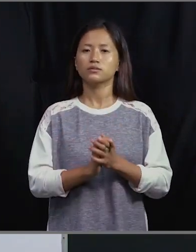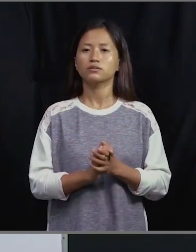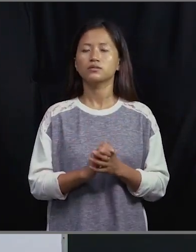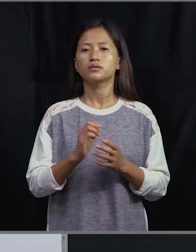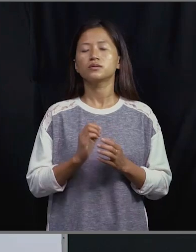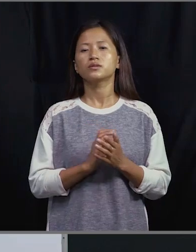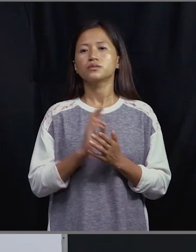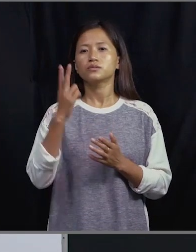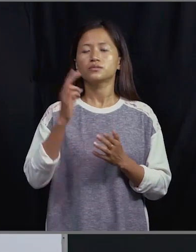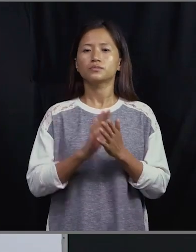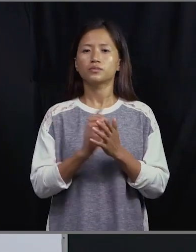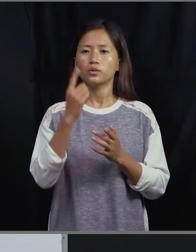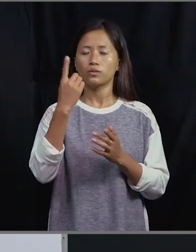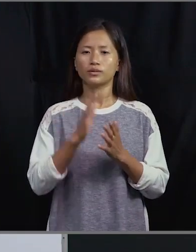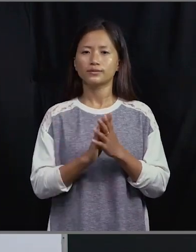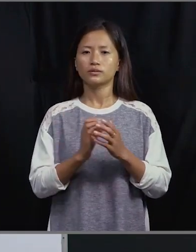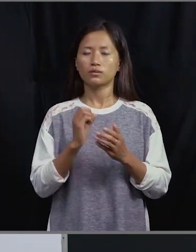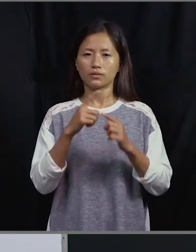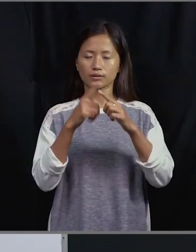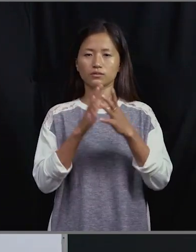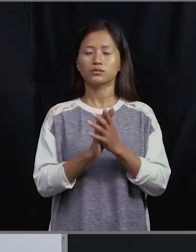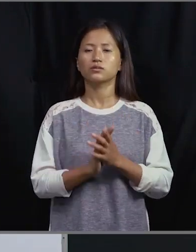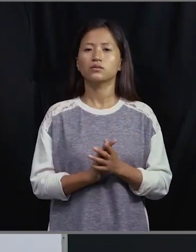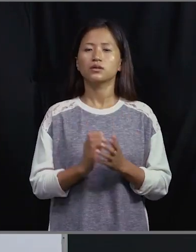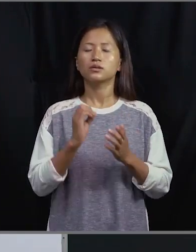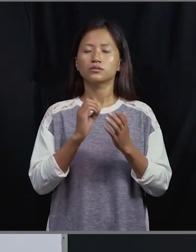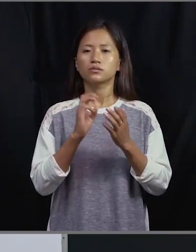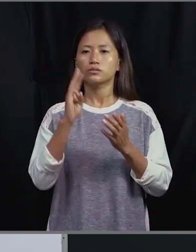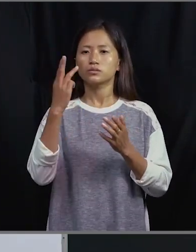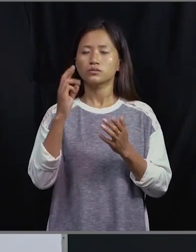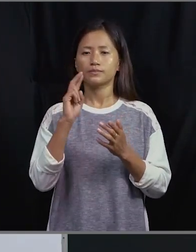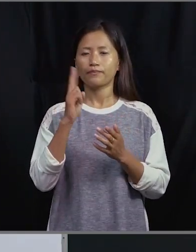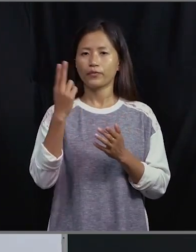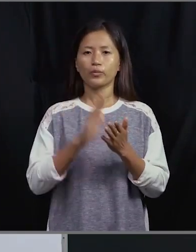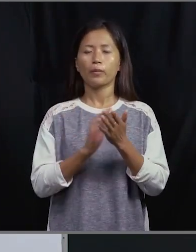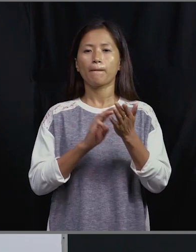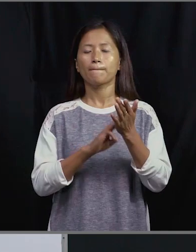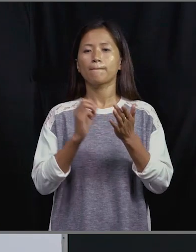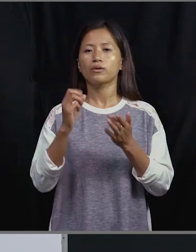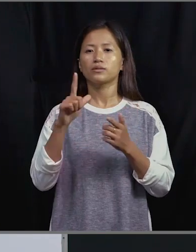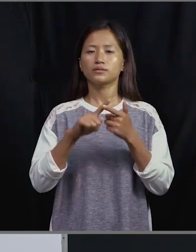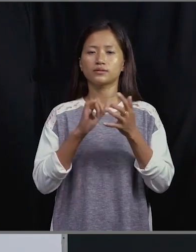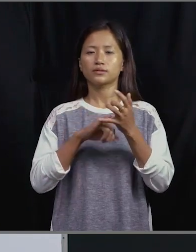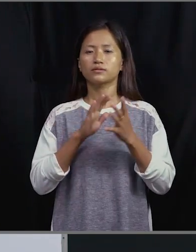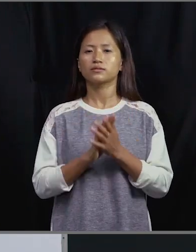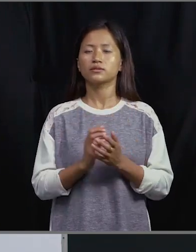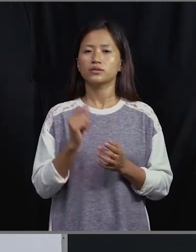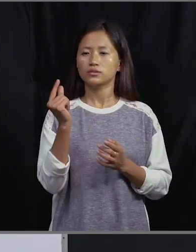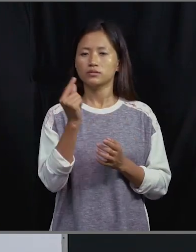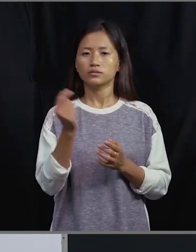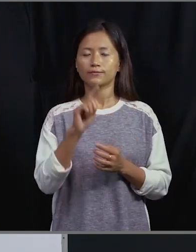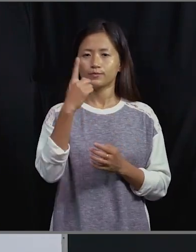2 moles of hydrogen require only 1 mole of oxygen. So if we have 2 moles of oxygen, that means hydrogen will get used up